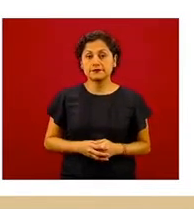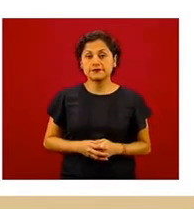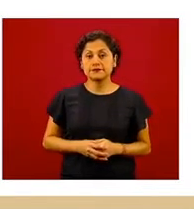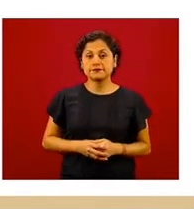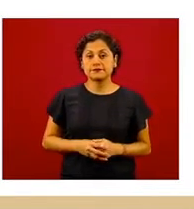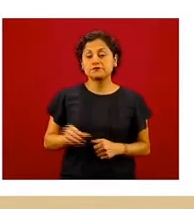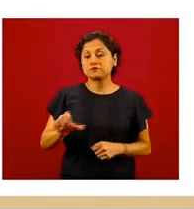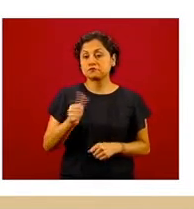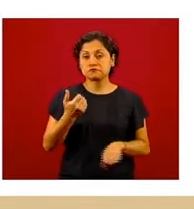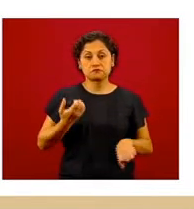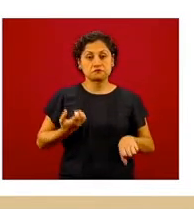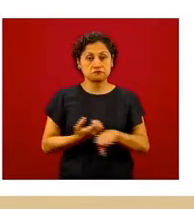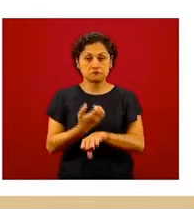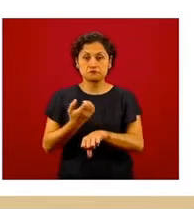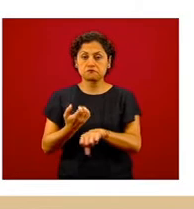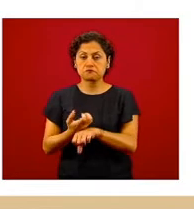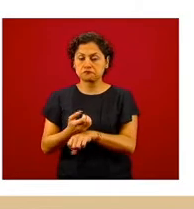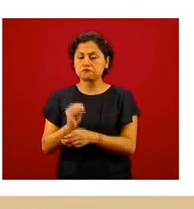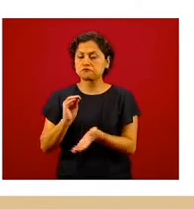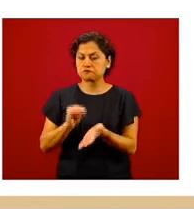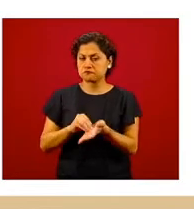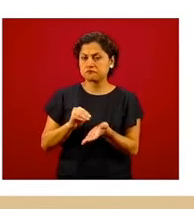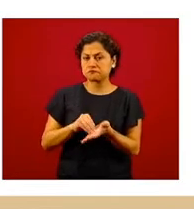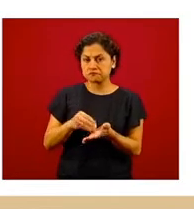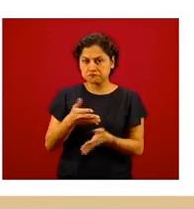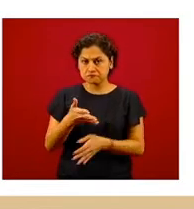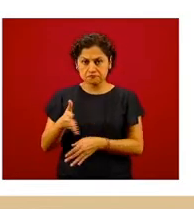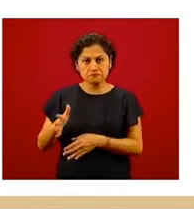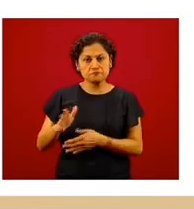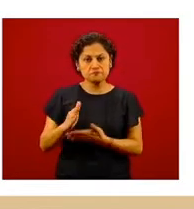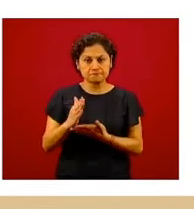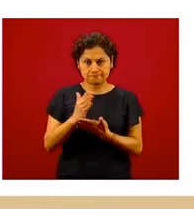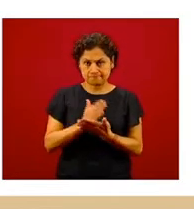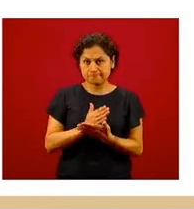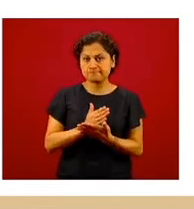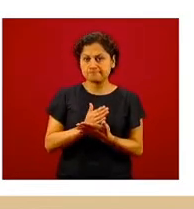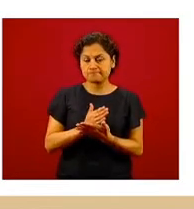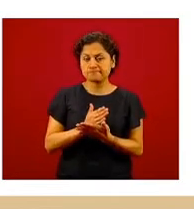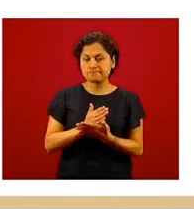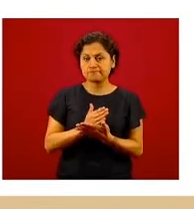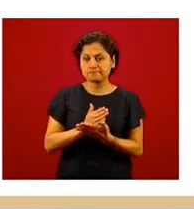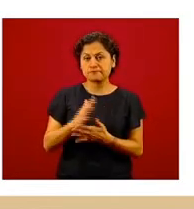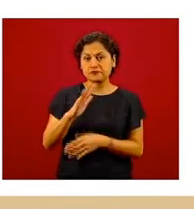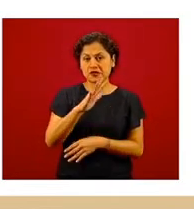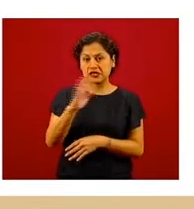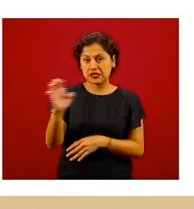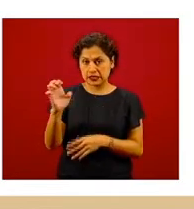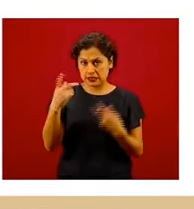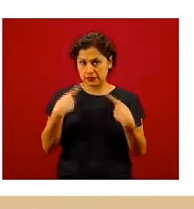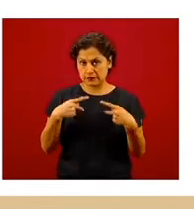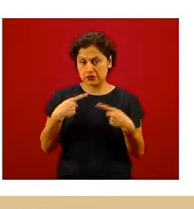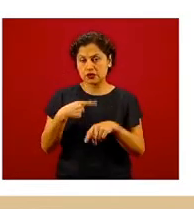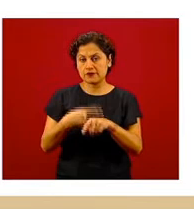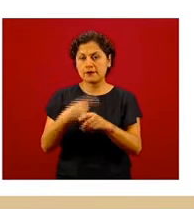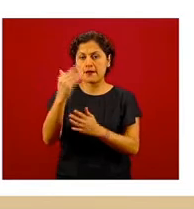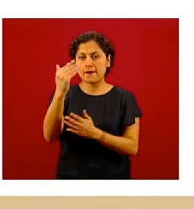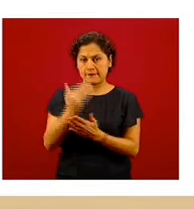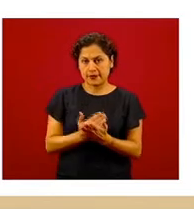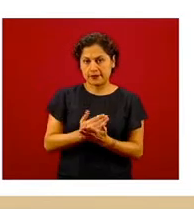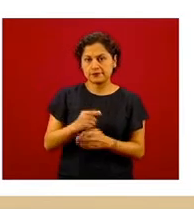Mexico. The other states still continue to have relatively low numbers, below 500 cases.